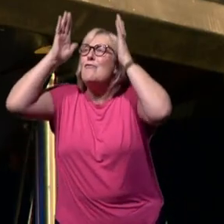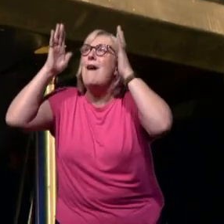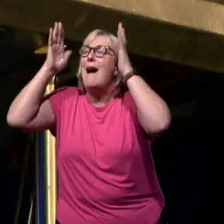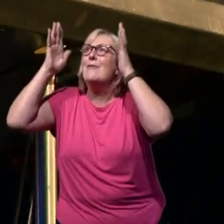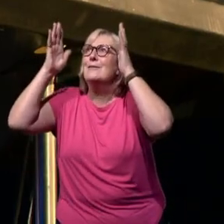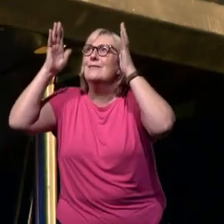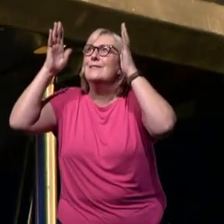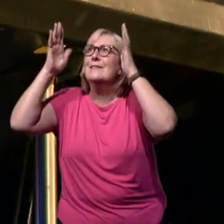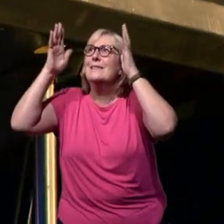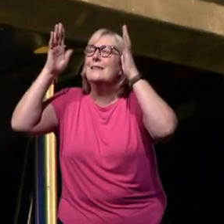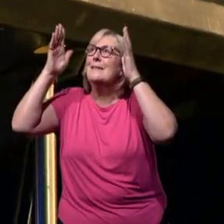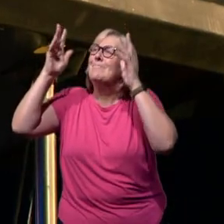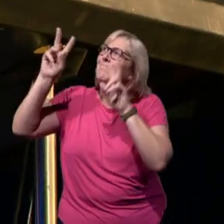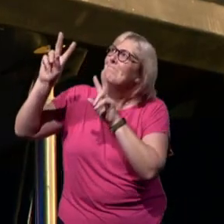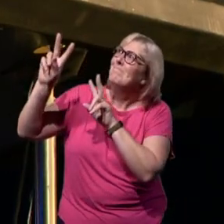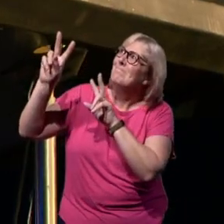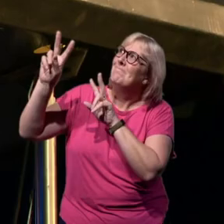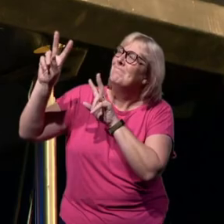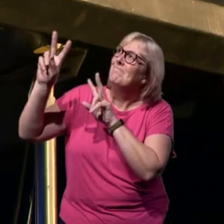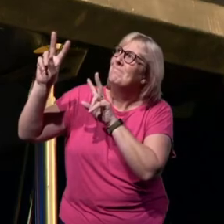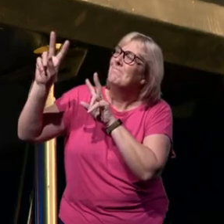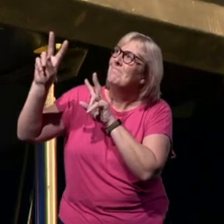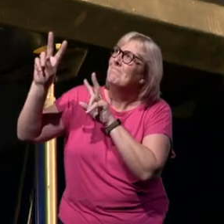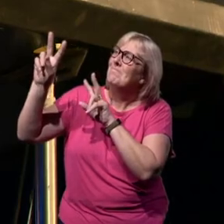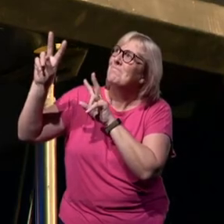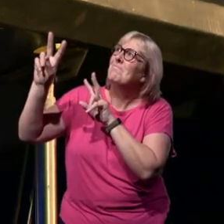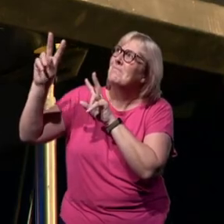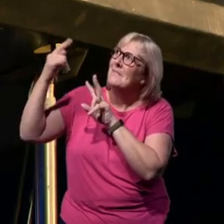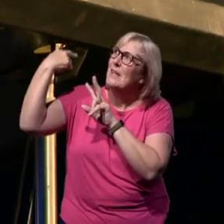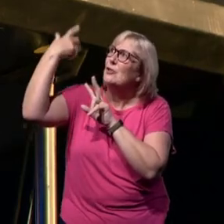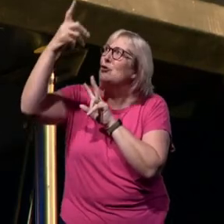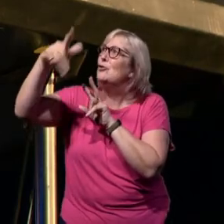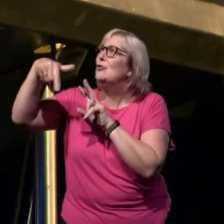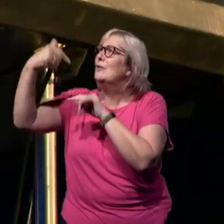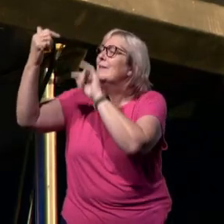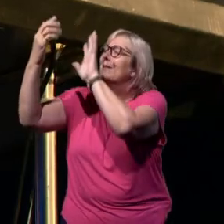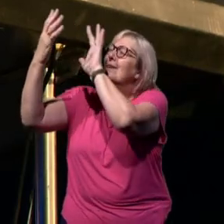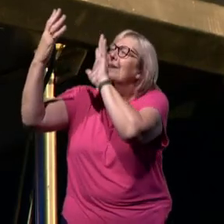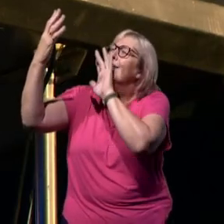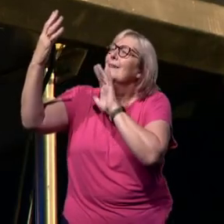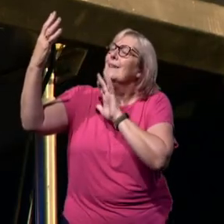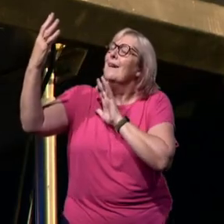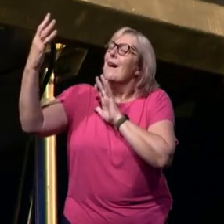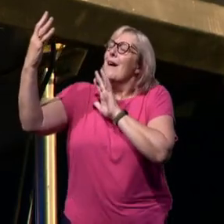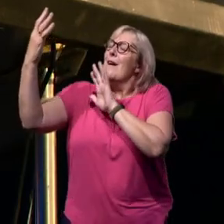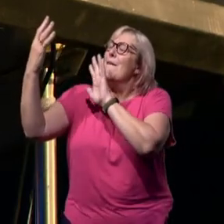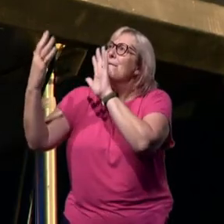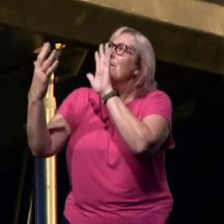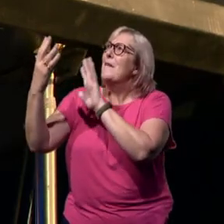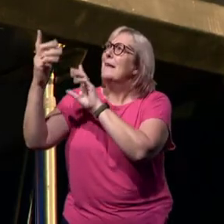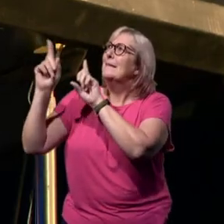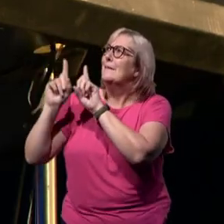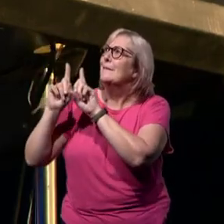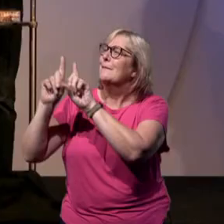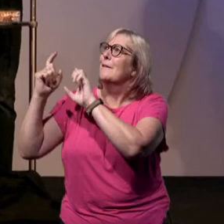heads, seeing the brilliance of the face of Jesus forever.